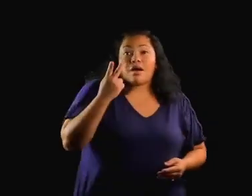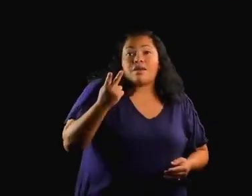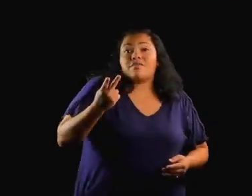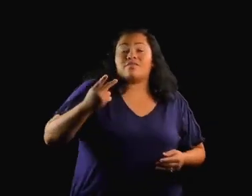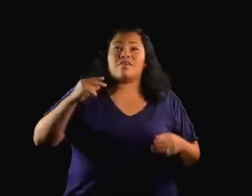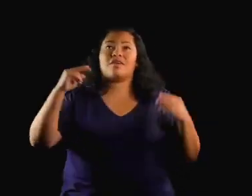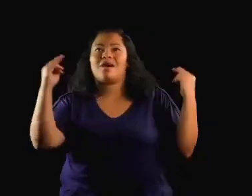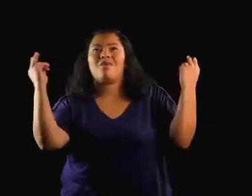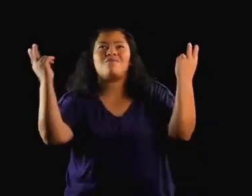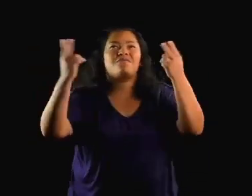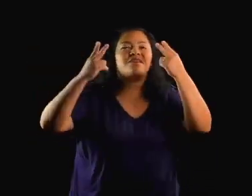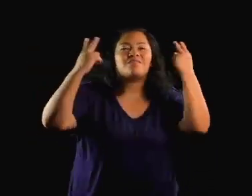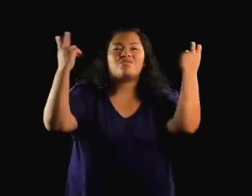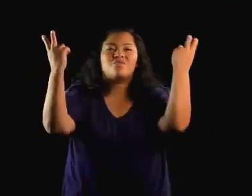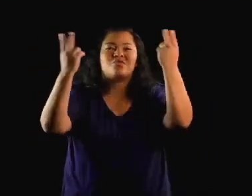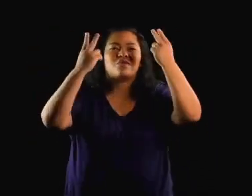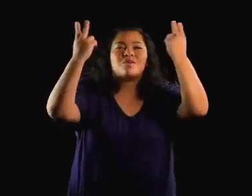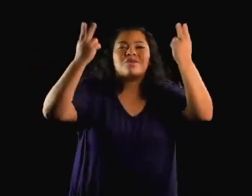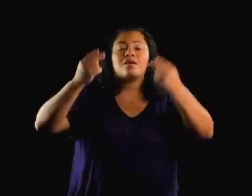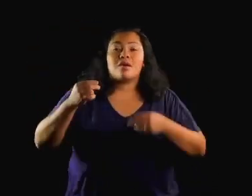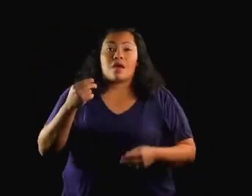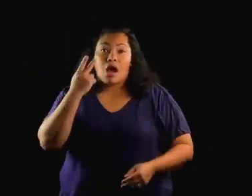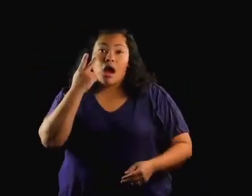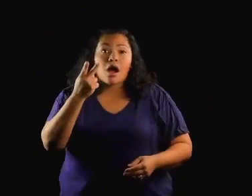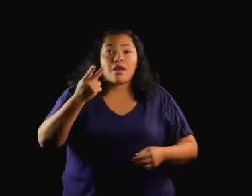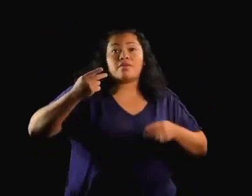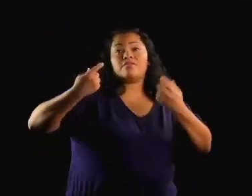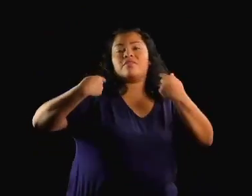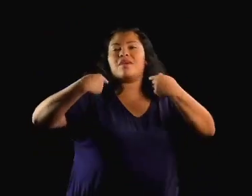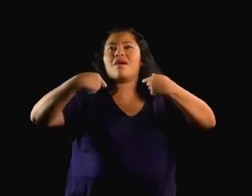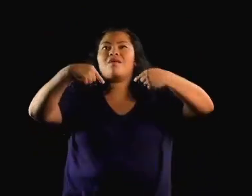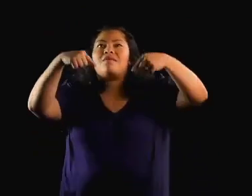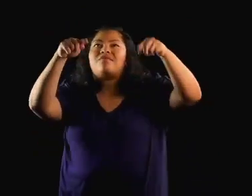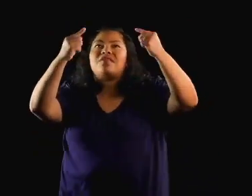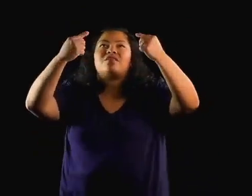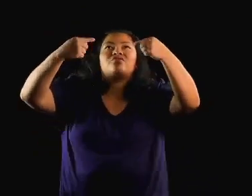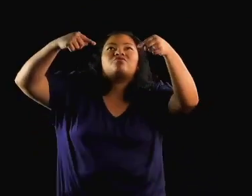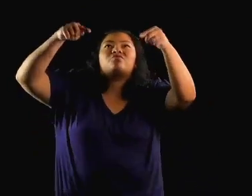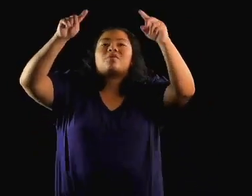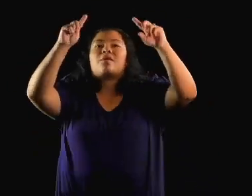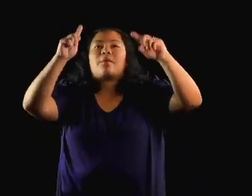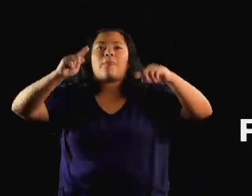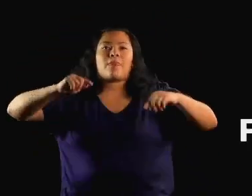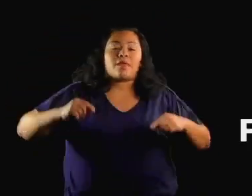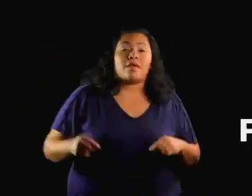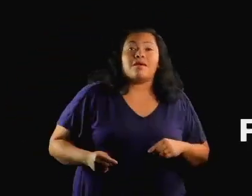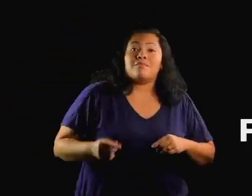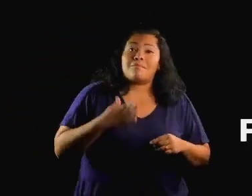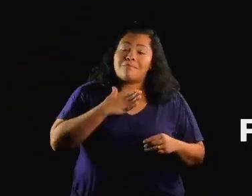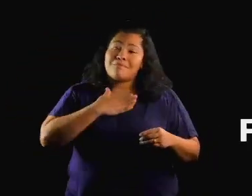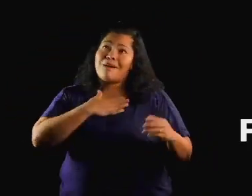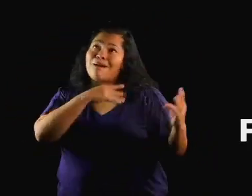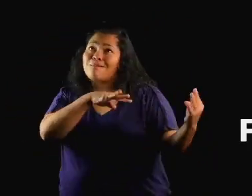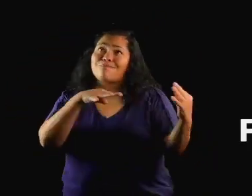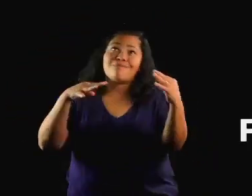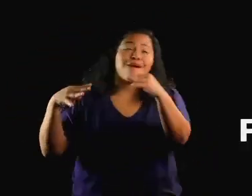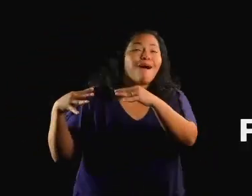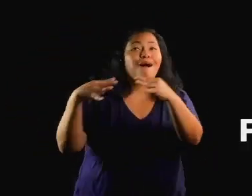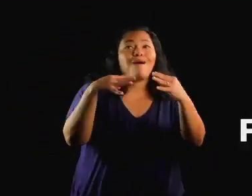Lord. I'm gonna see a victory, I'm gonna see a victory, for